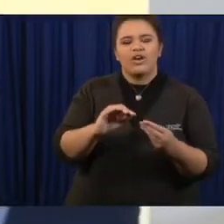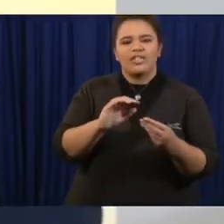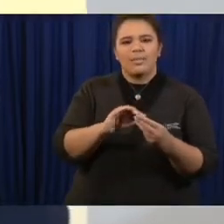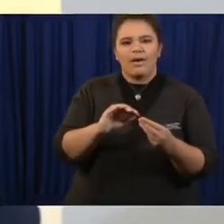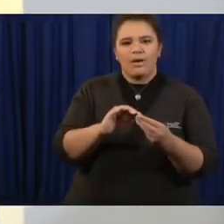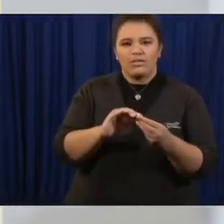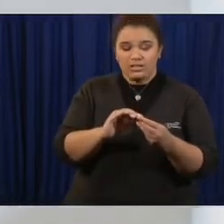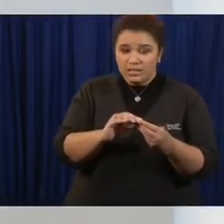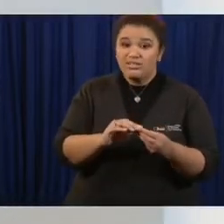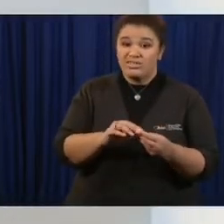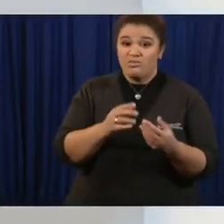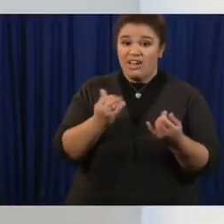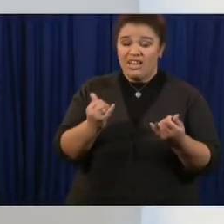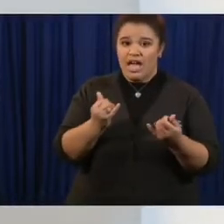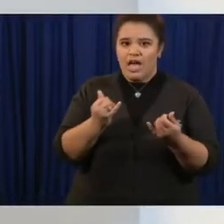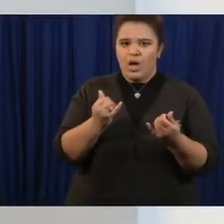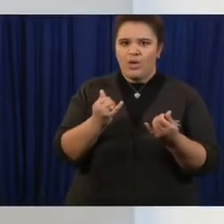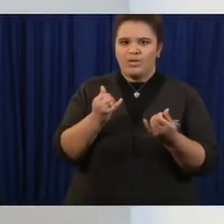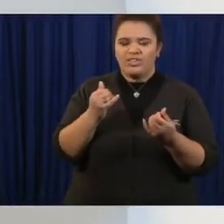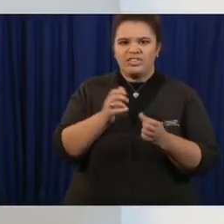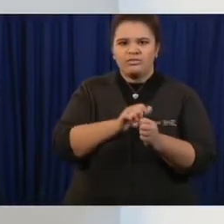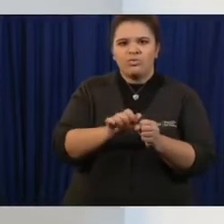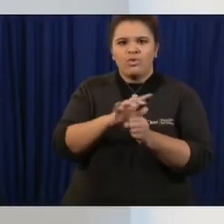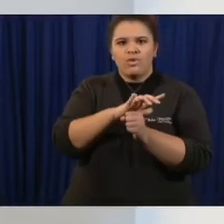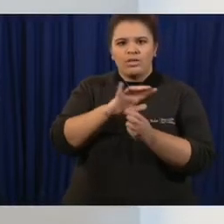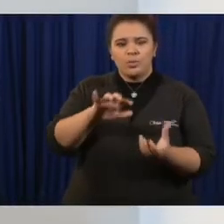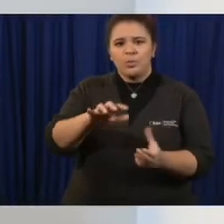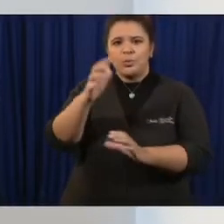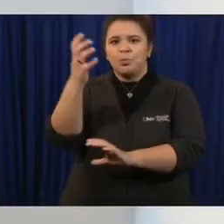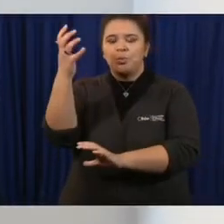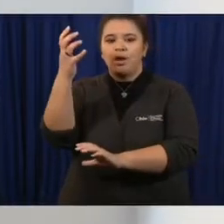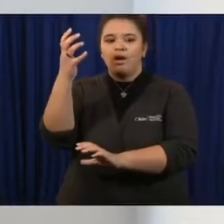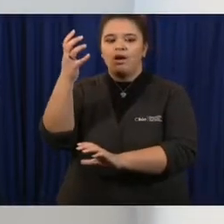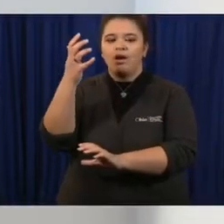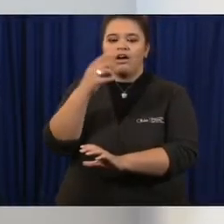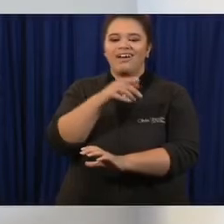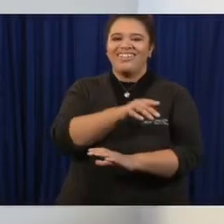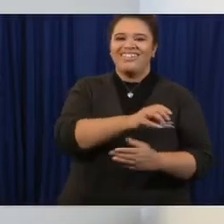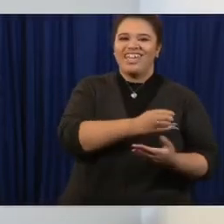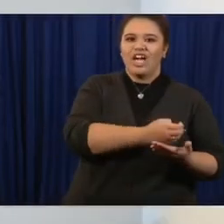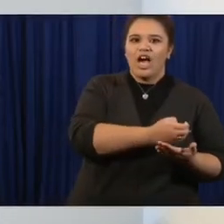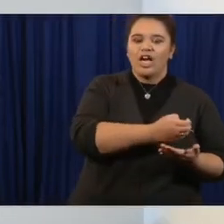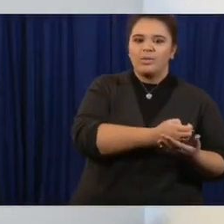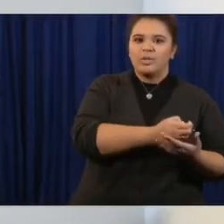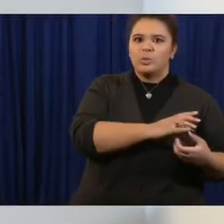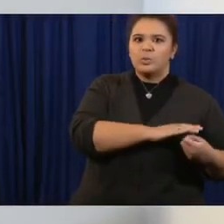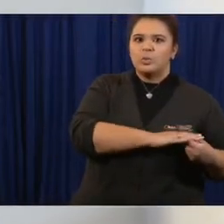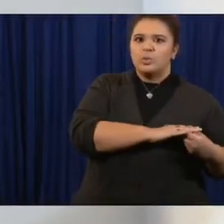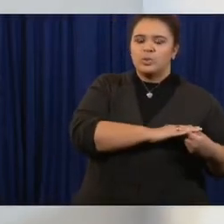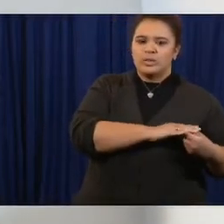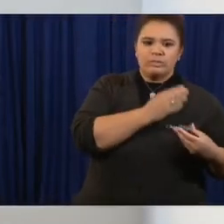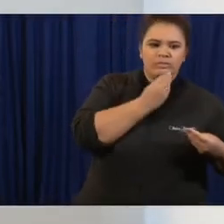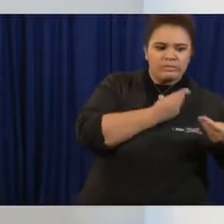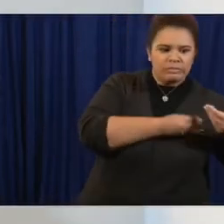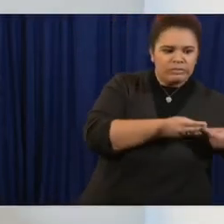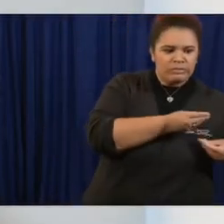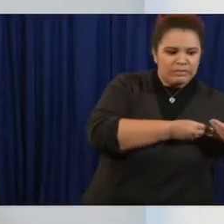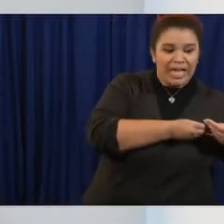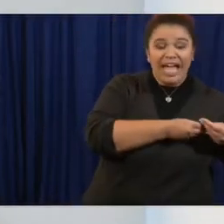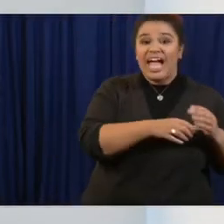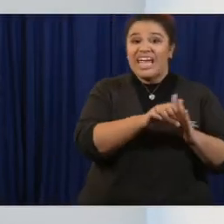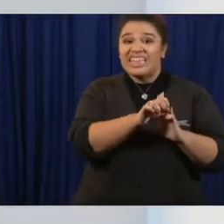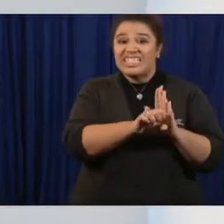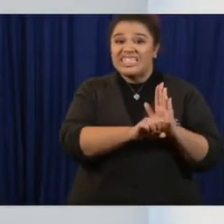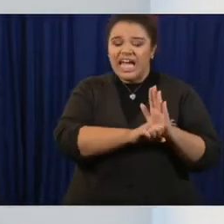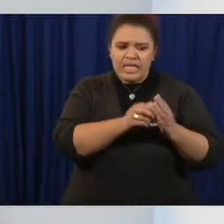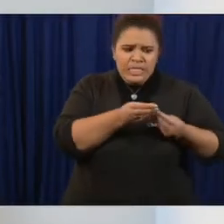is putting on state and local budgets. Can you give us a sense for, as the state is trying to prepare for those budget shortfalls, what is on the